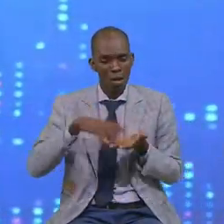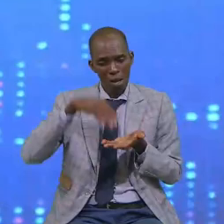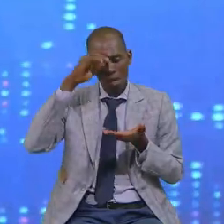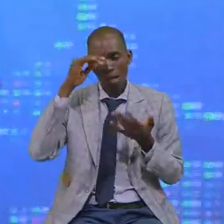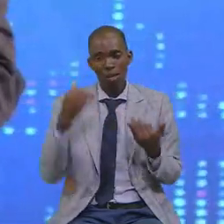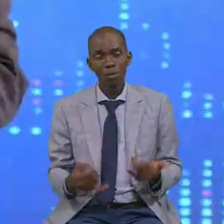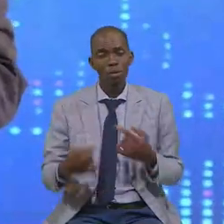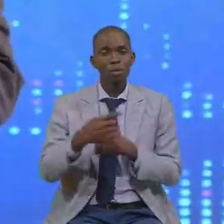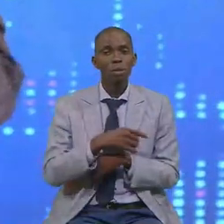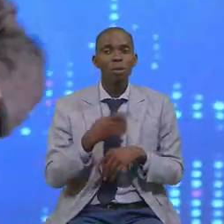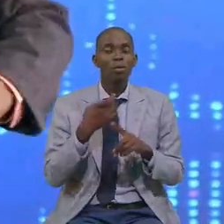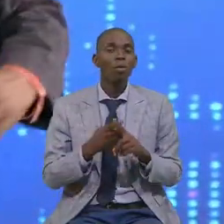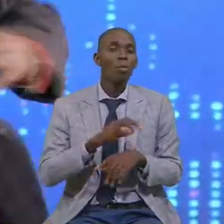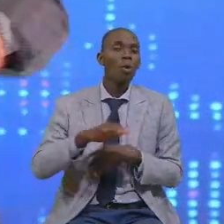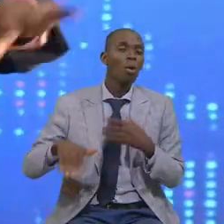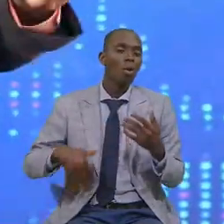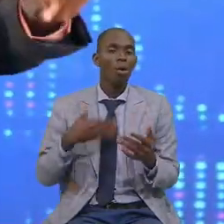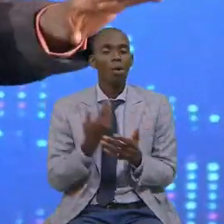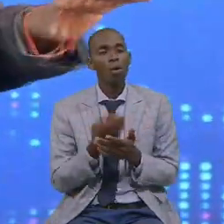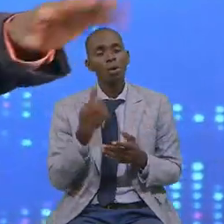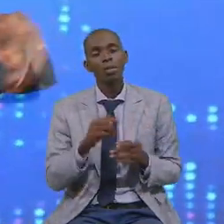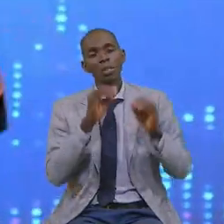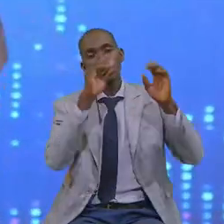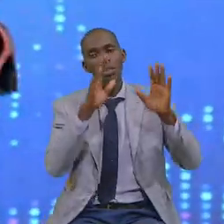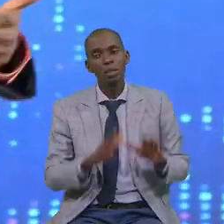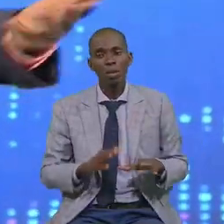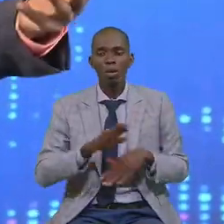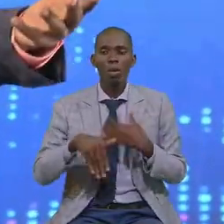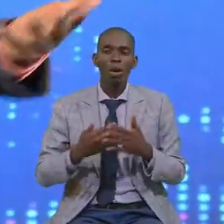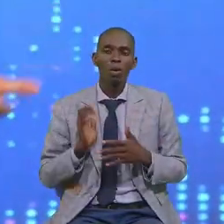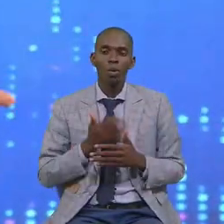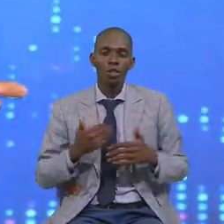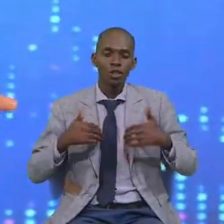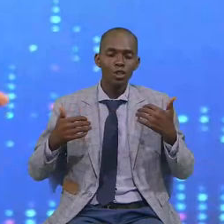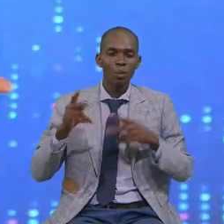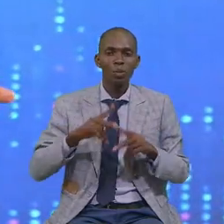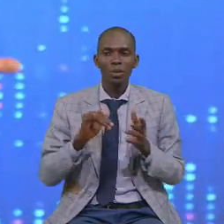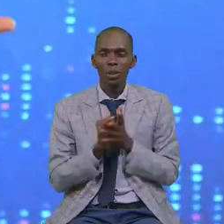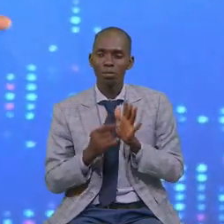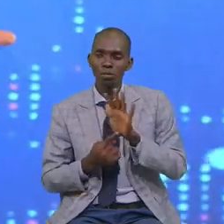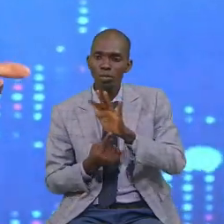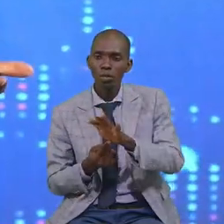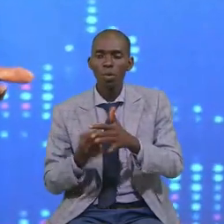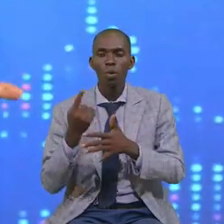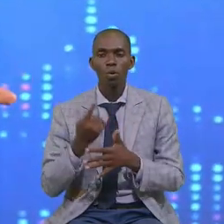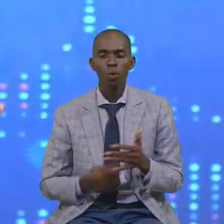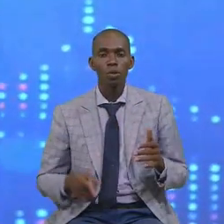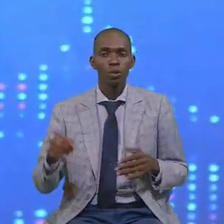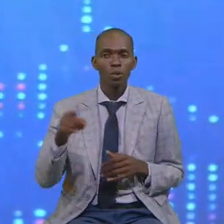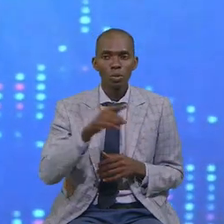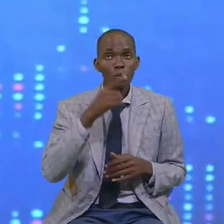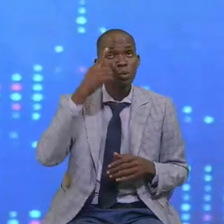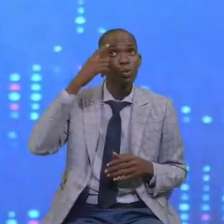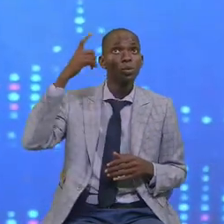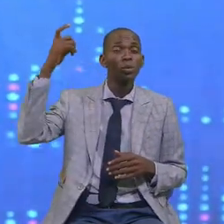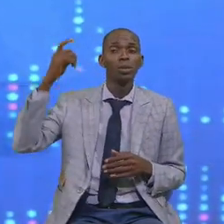from all the speakers and from all the young people that demonstrated what you dream, if you